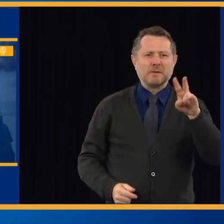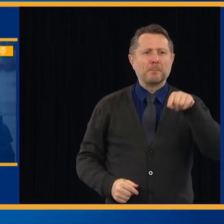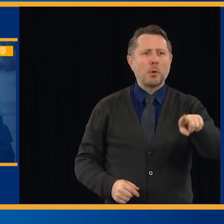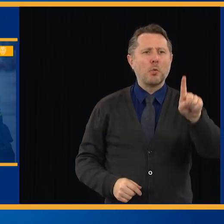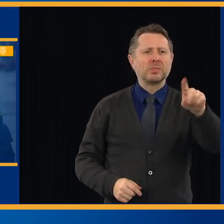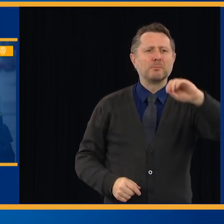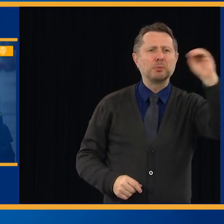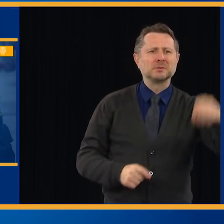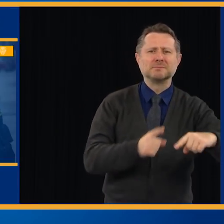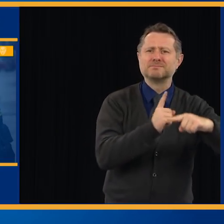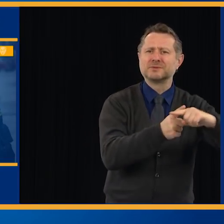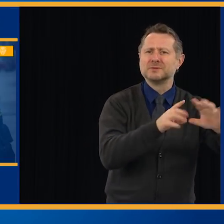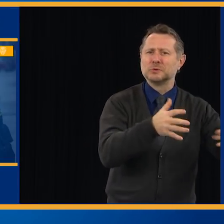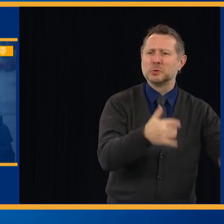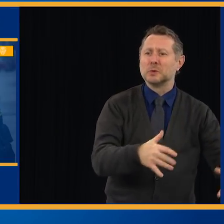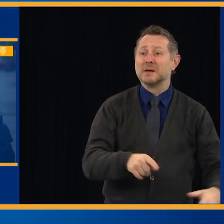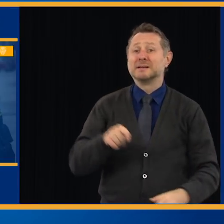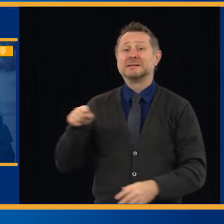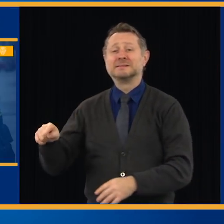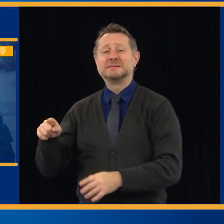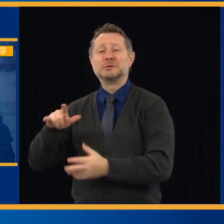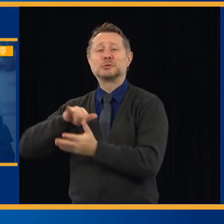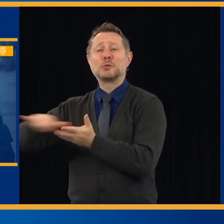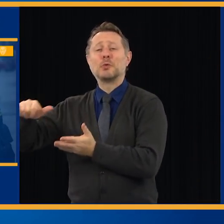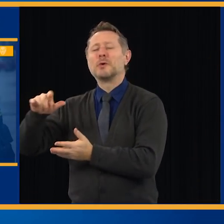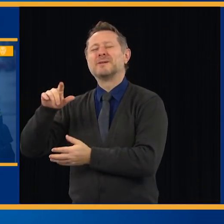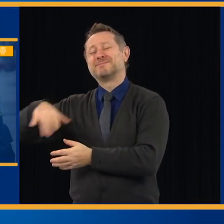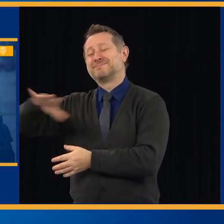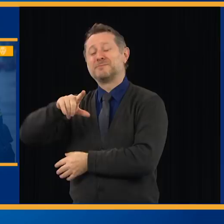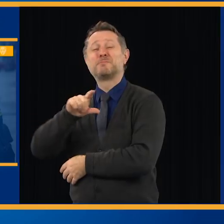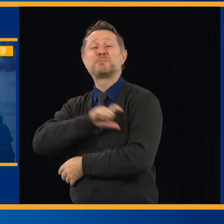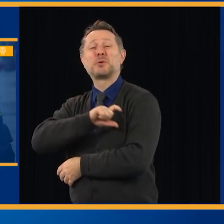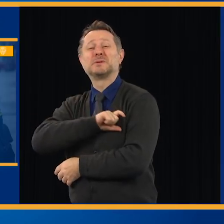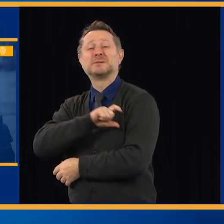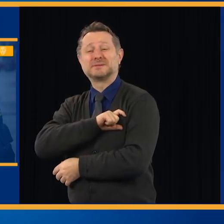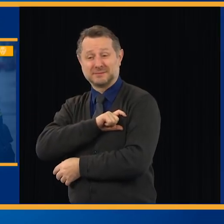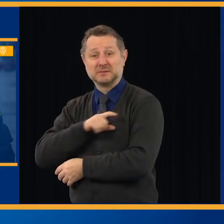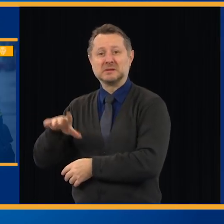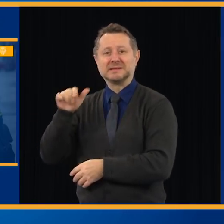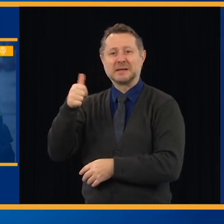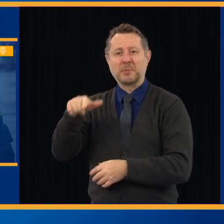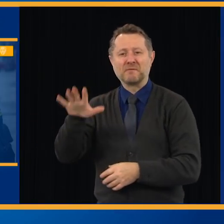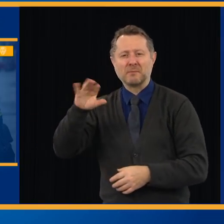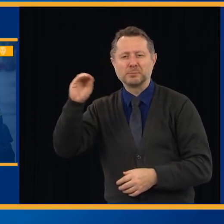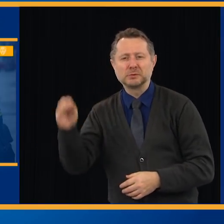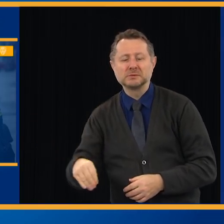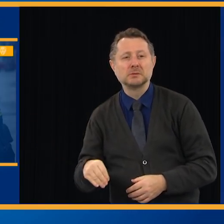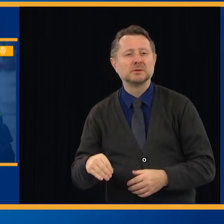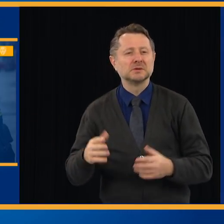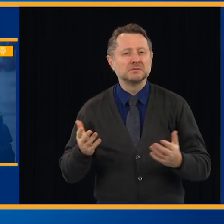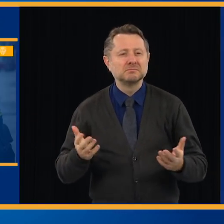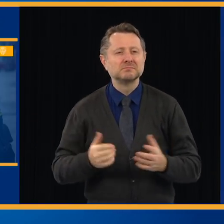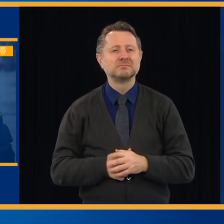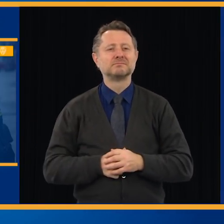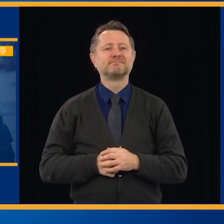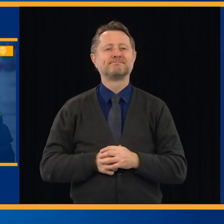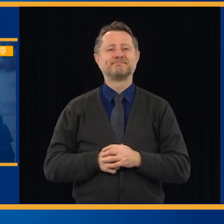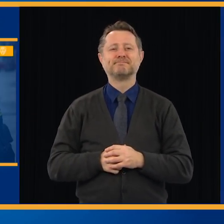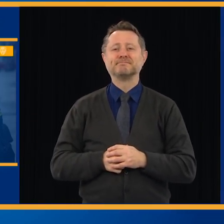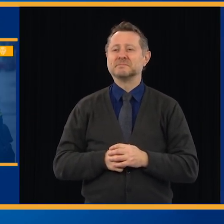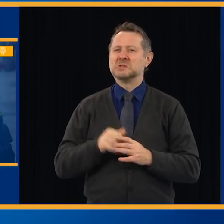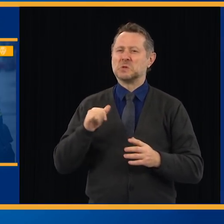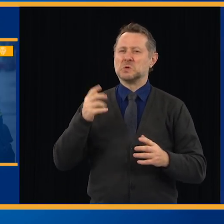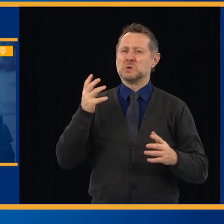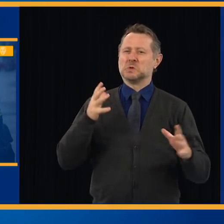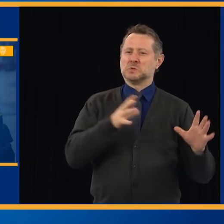positive, number much higher in the FDNY EMTs. We believe that's because the